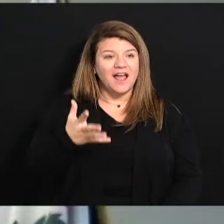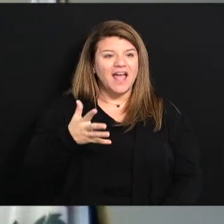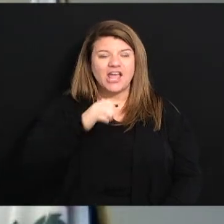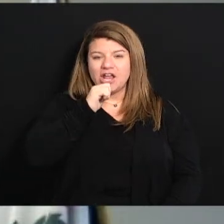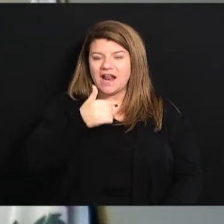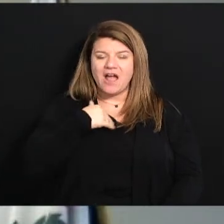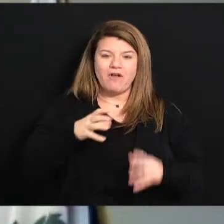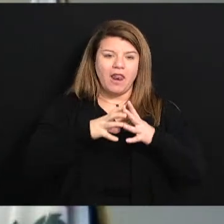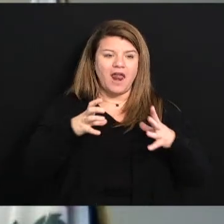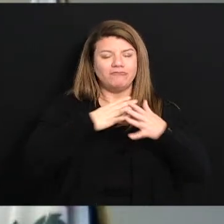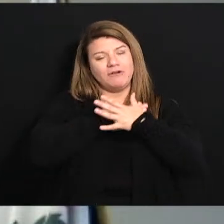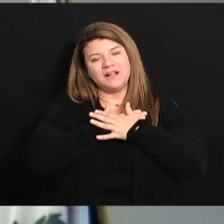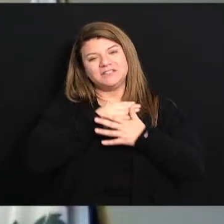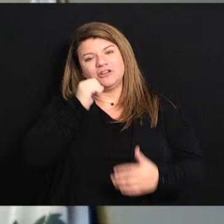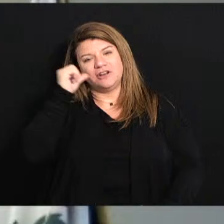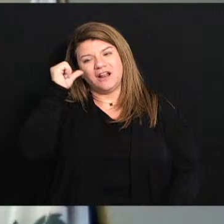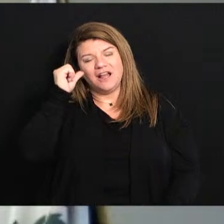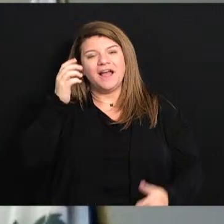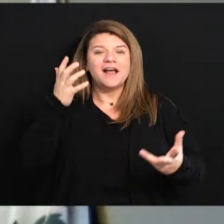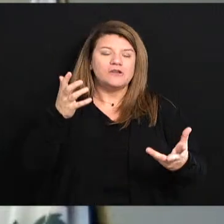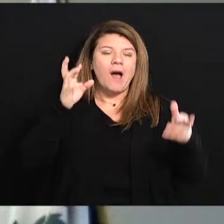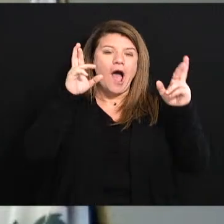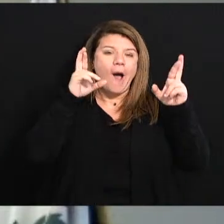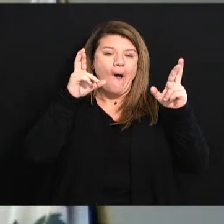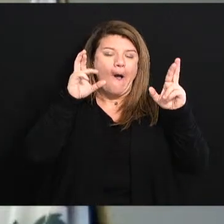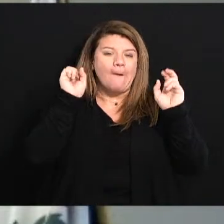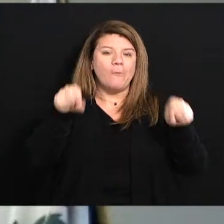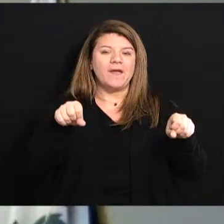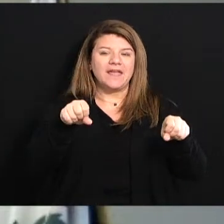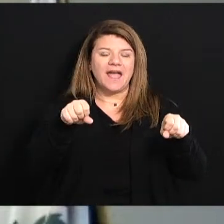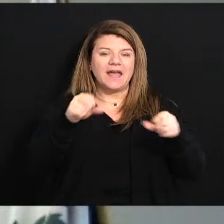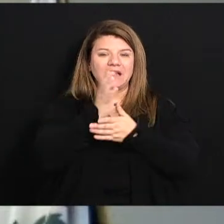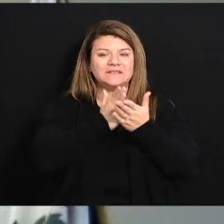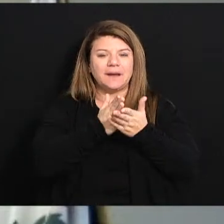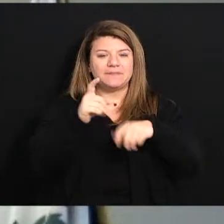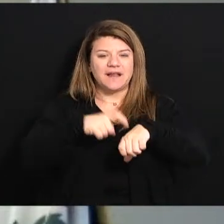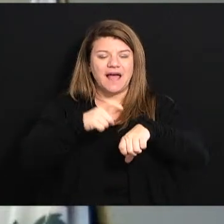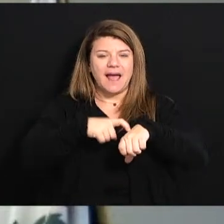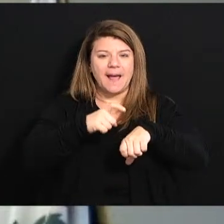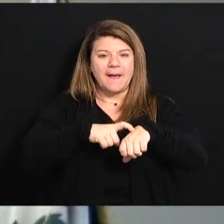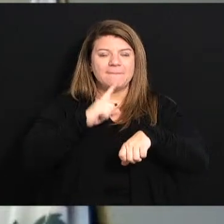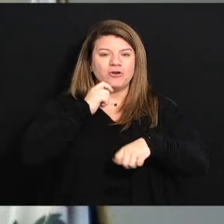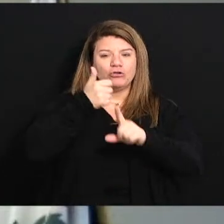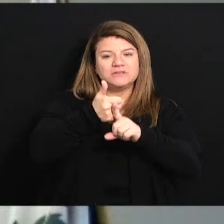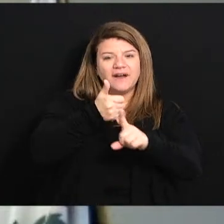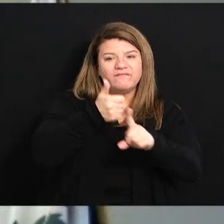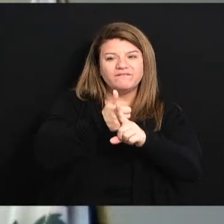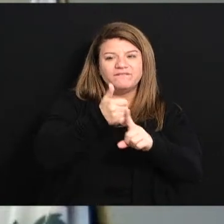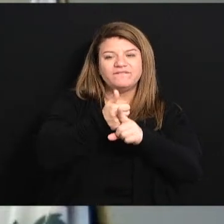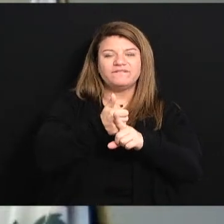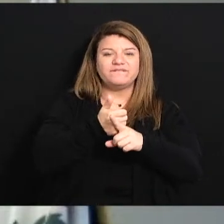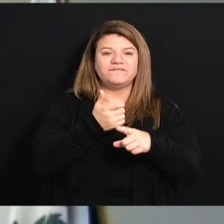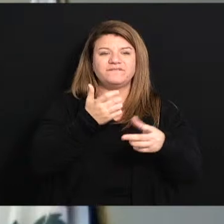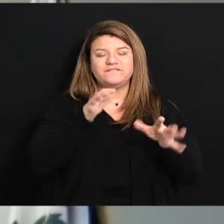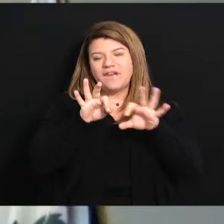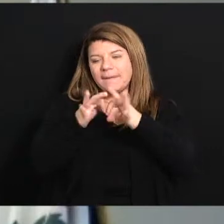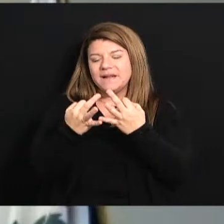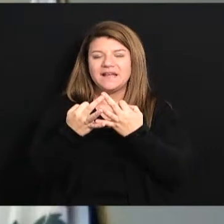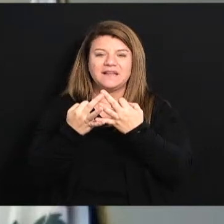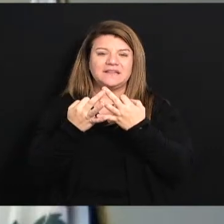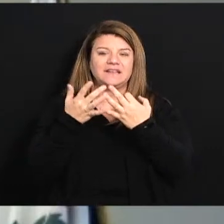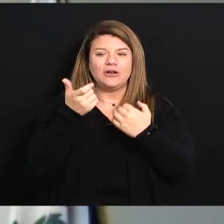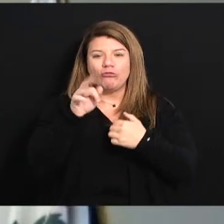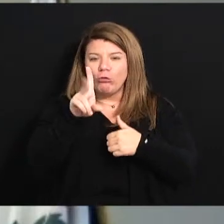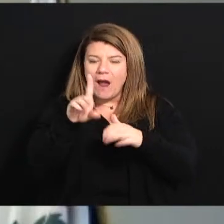downtime yesterday, so hopefully this weekend you get to spend a little time with the First Lady and baby dog and your family and those